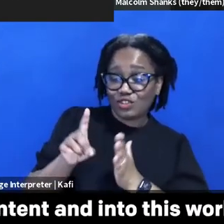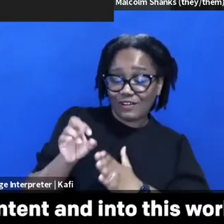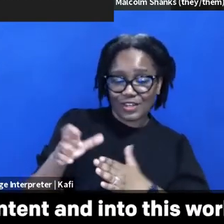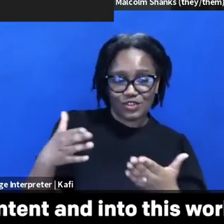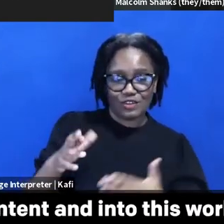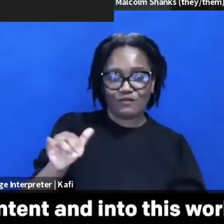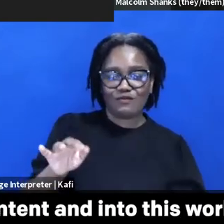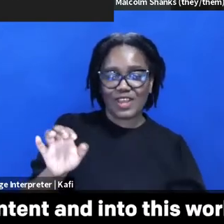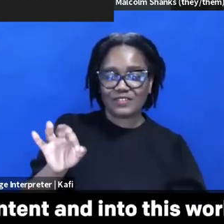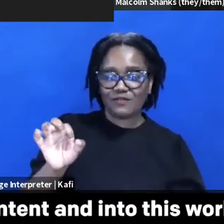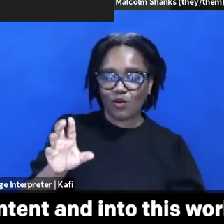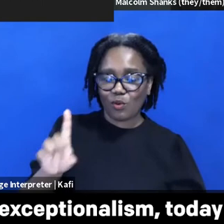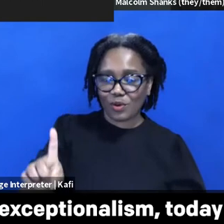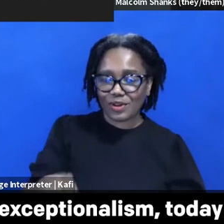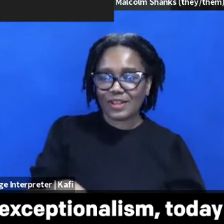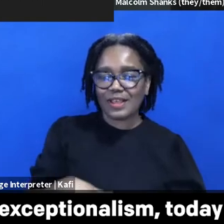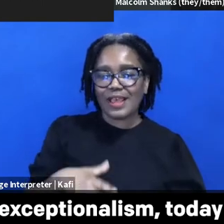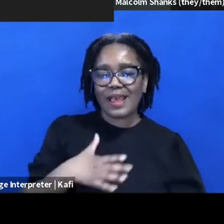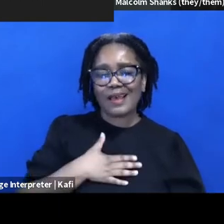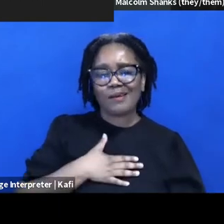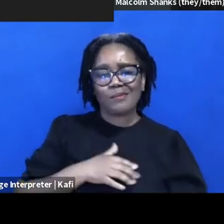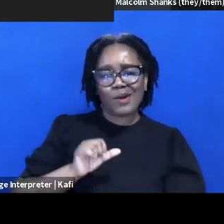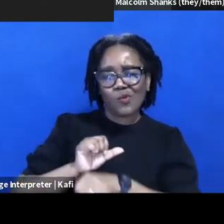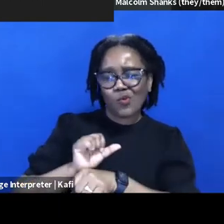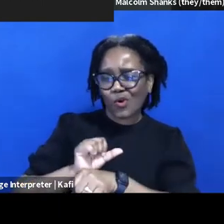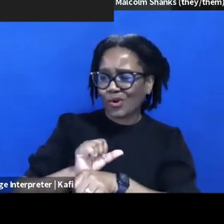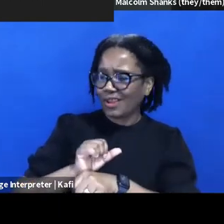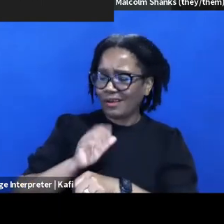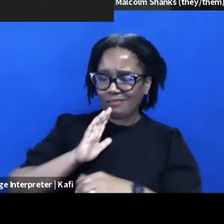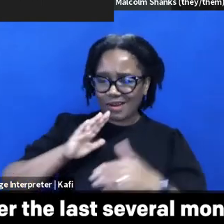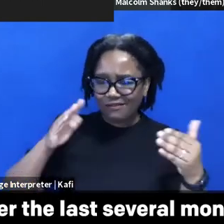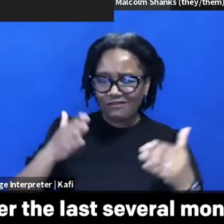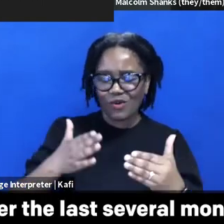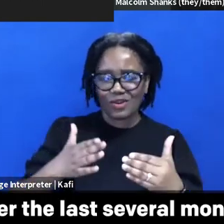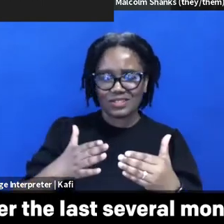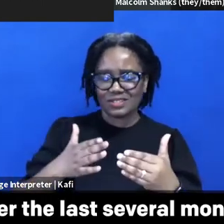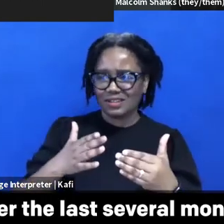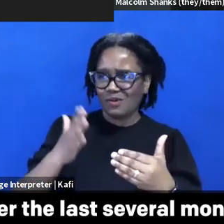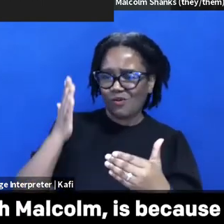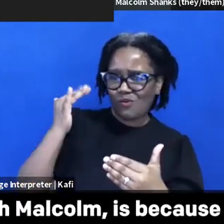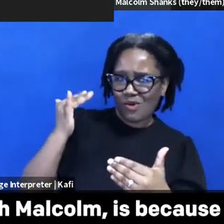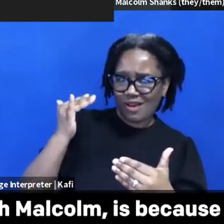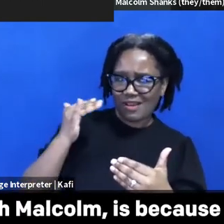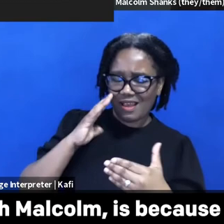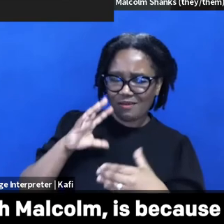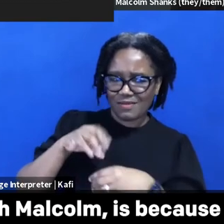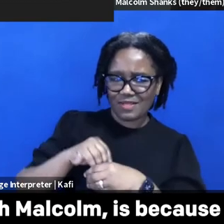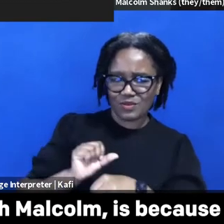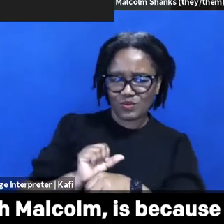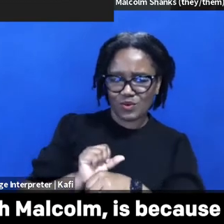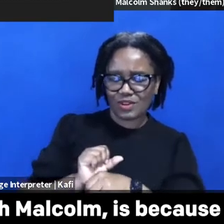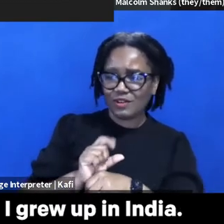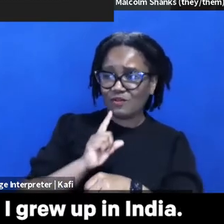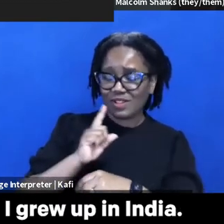me into this content and into this work of US exceptionalism today and over the last several months